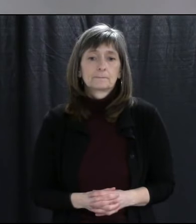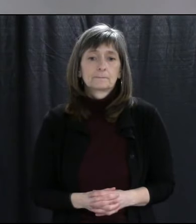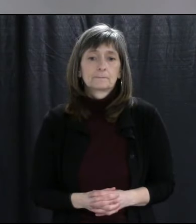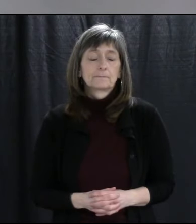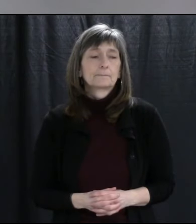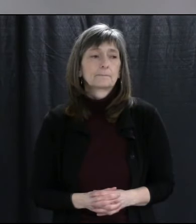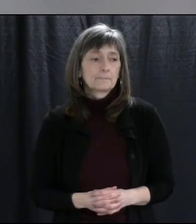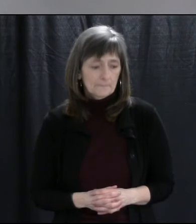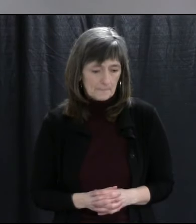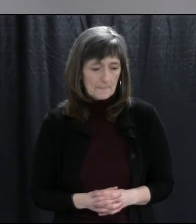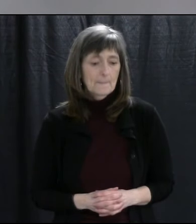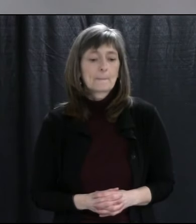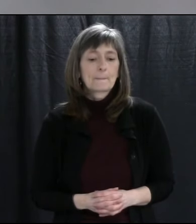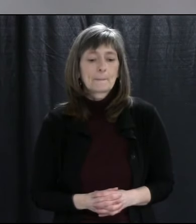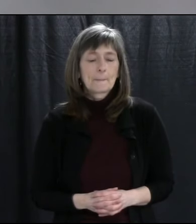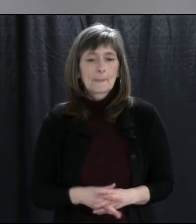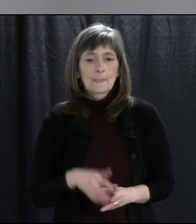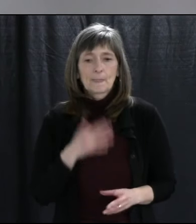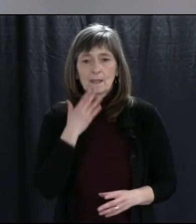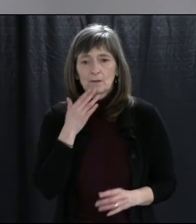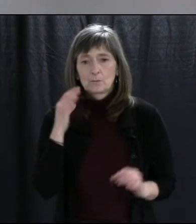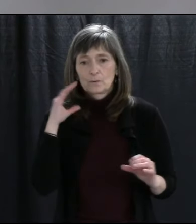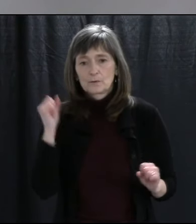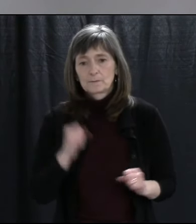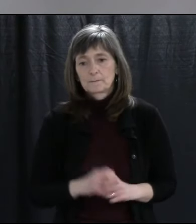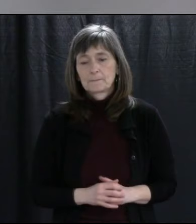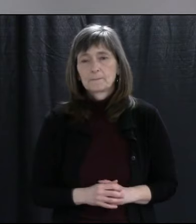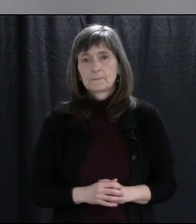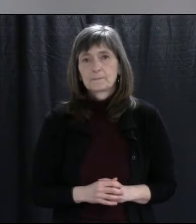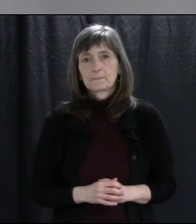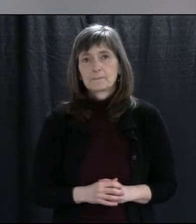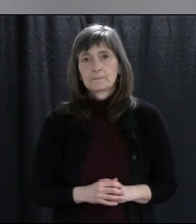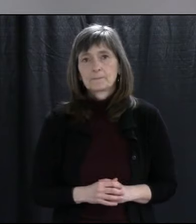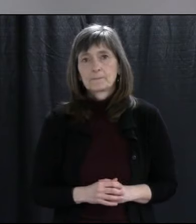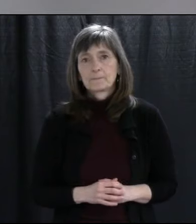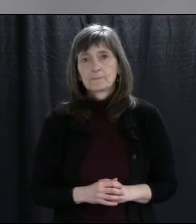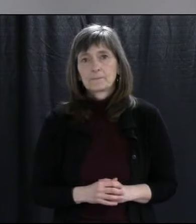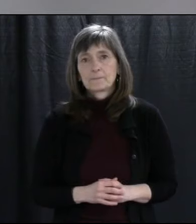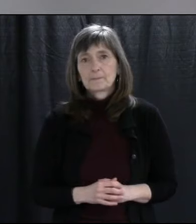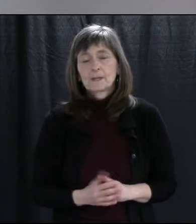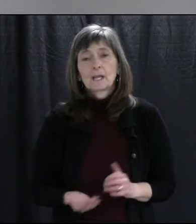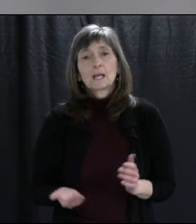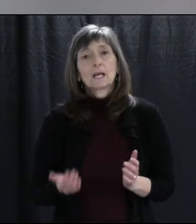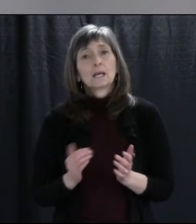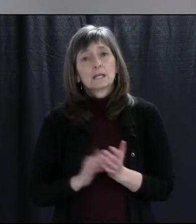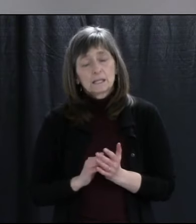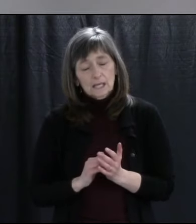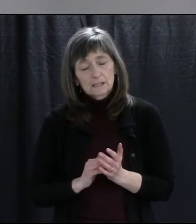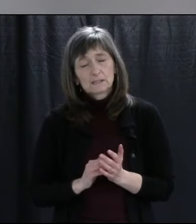Thank you very much, Mr. Premier. I think it's another opportunity to